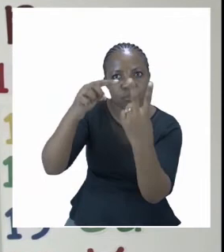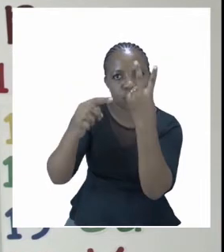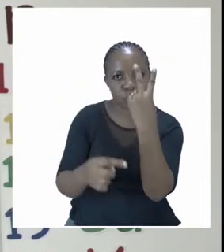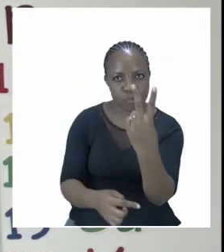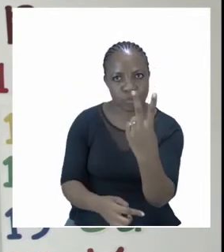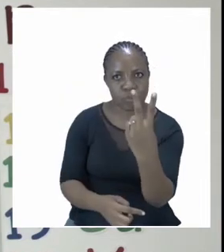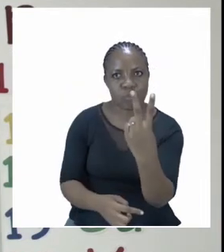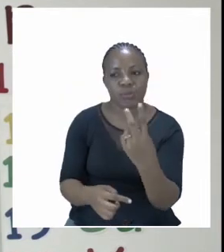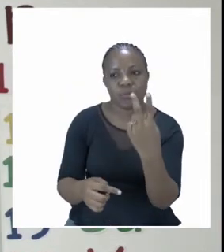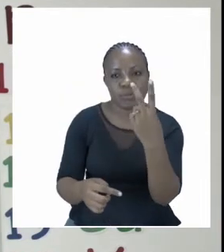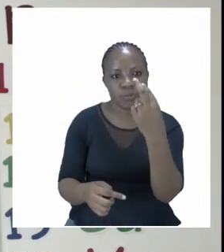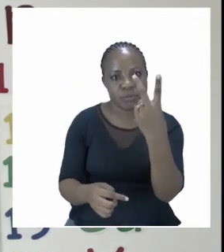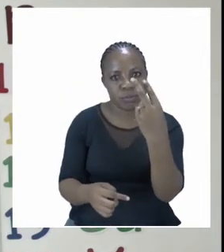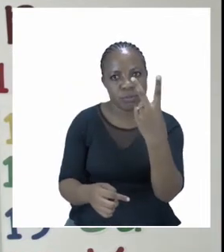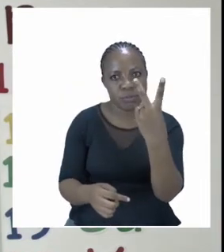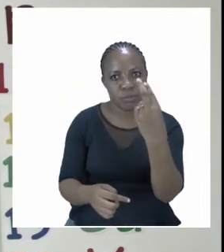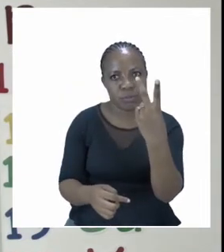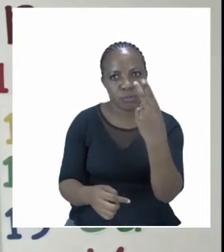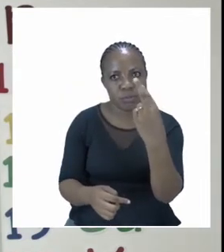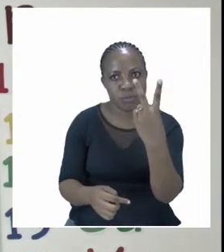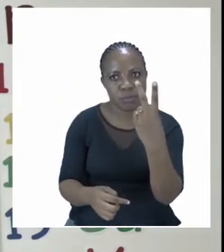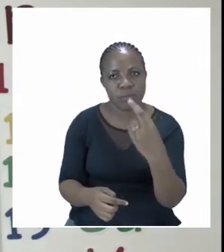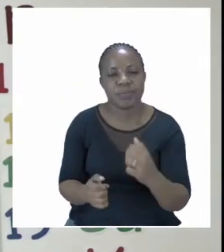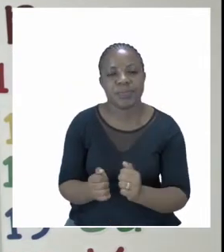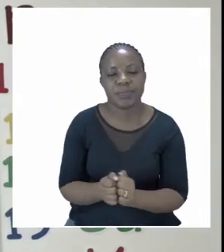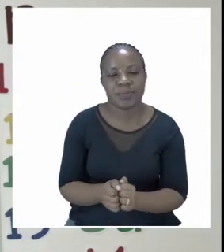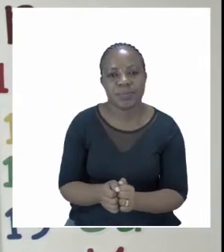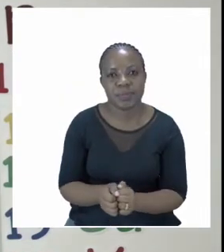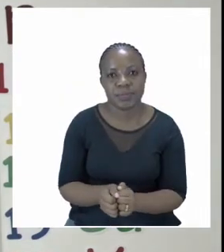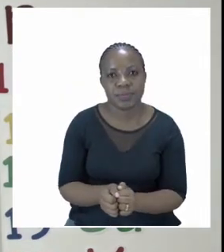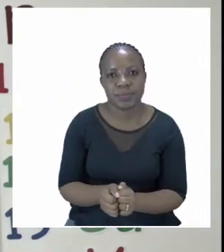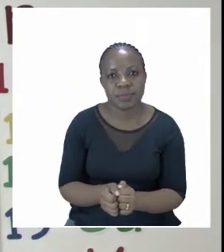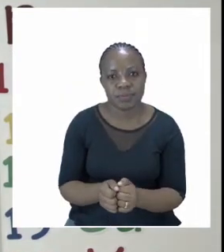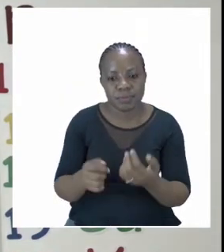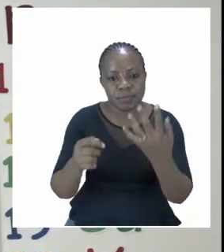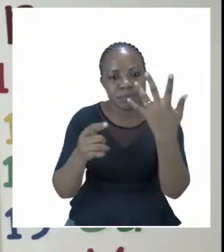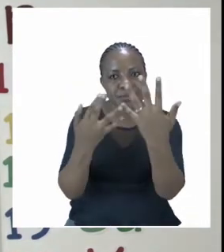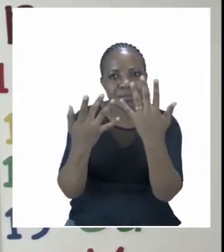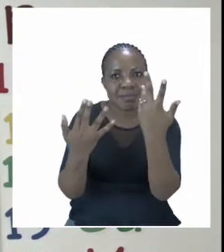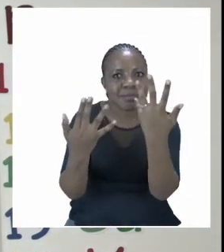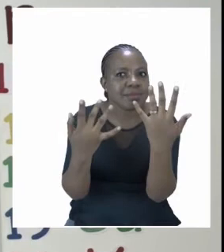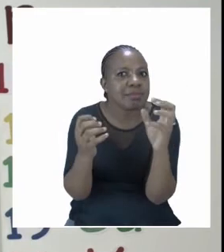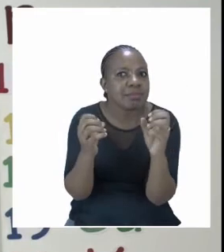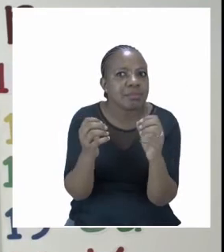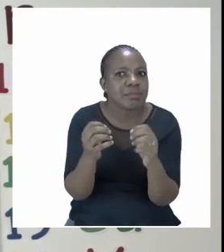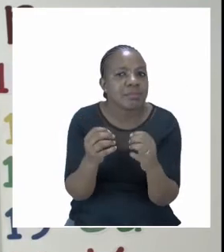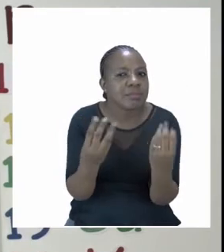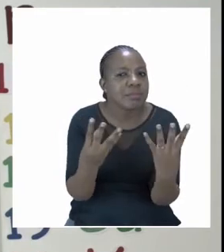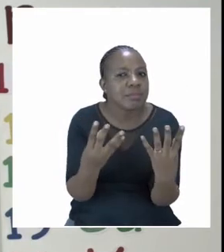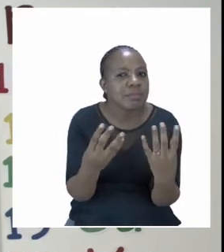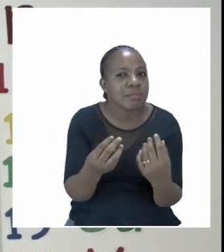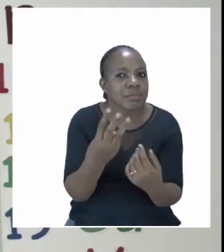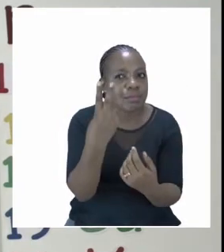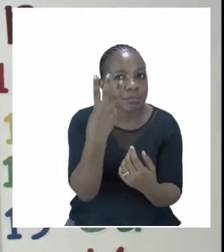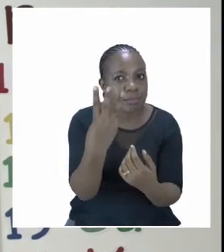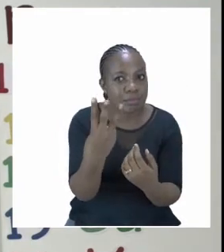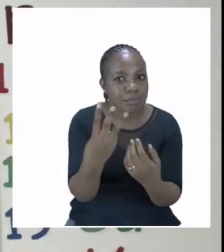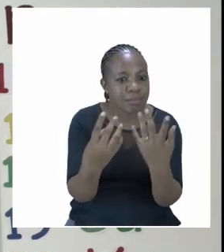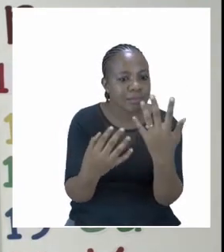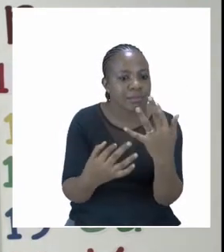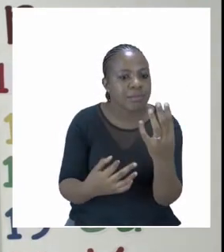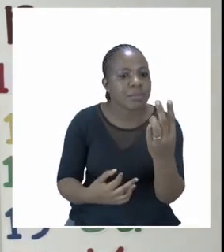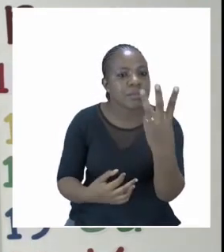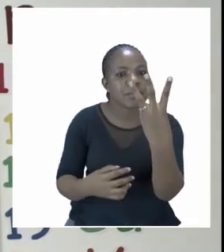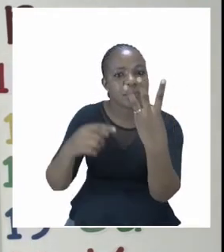Good job. And lastly, I would like you to show me